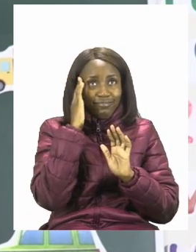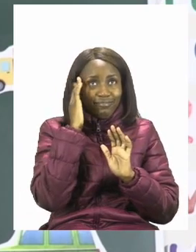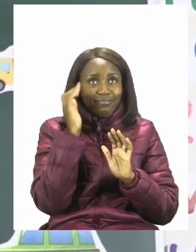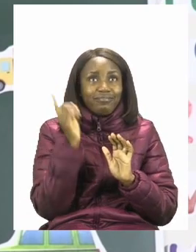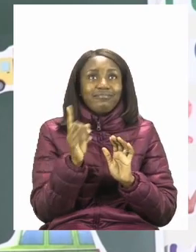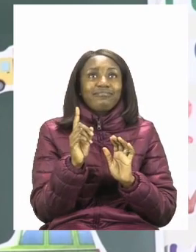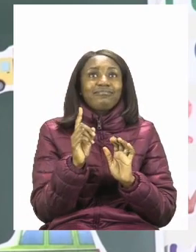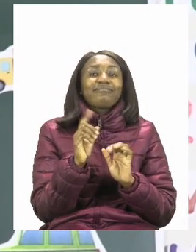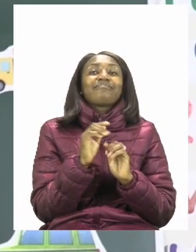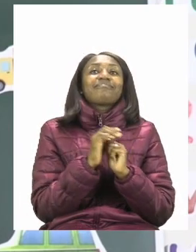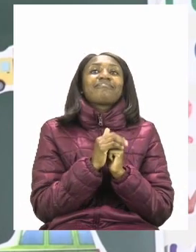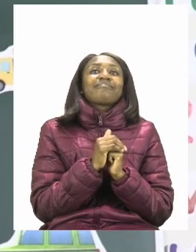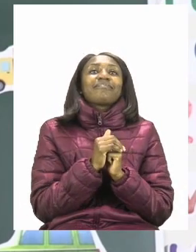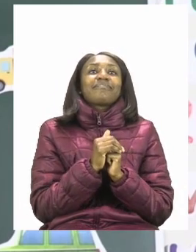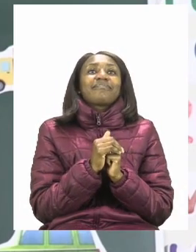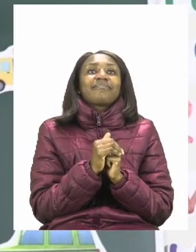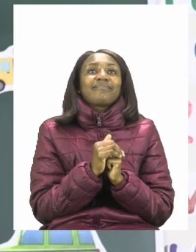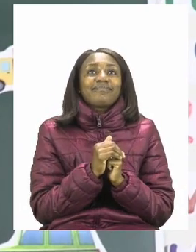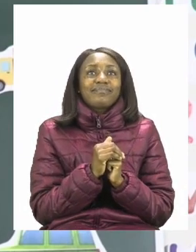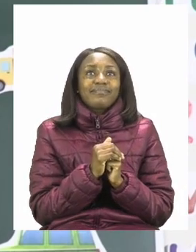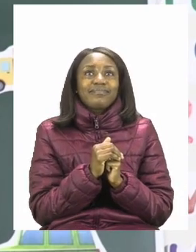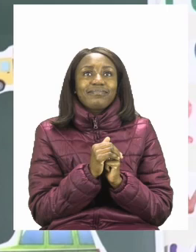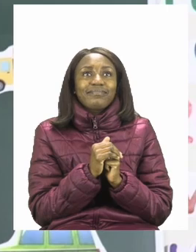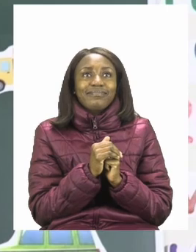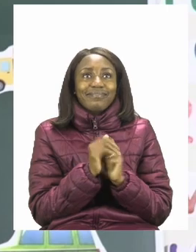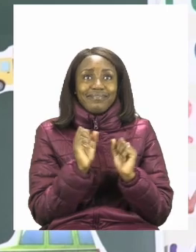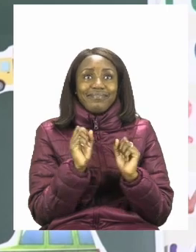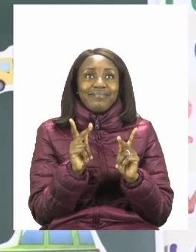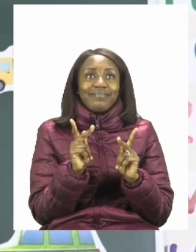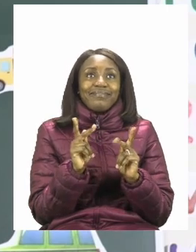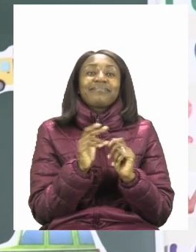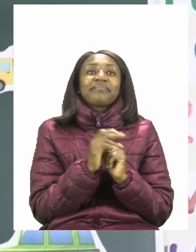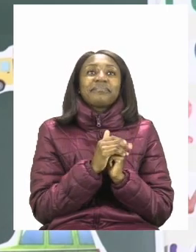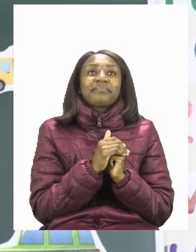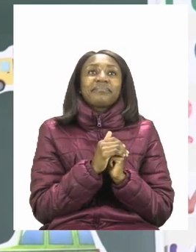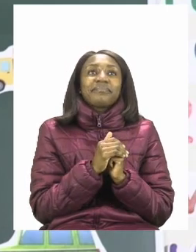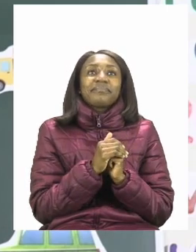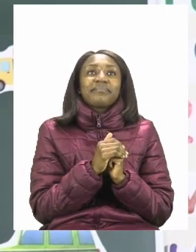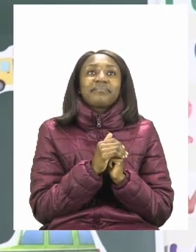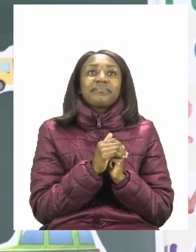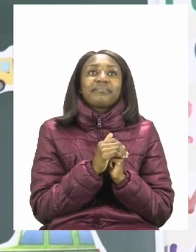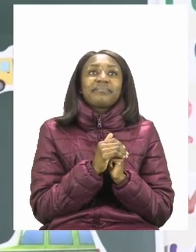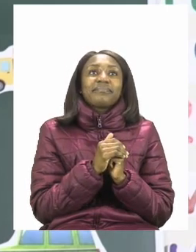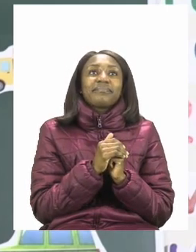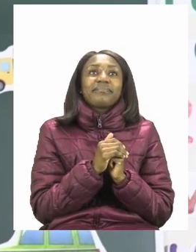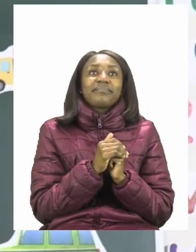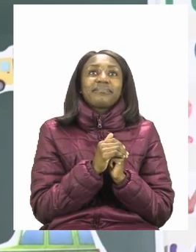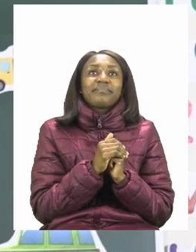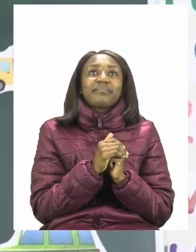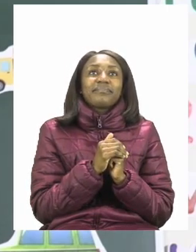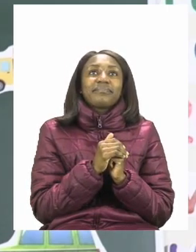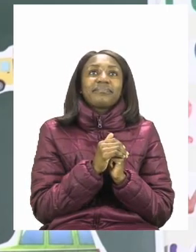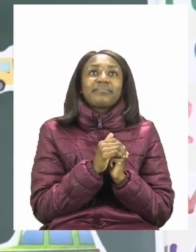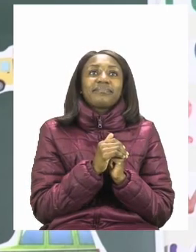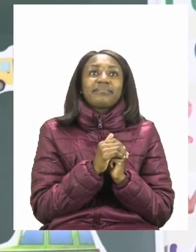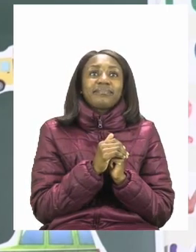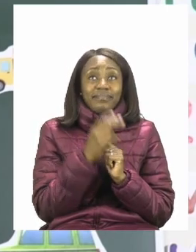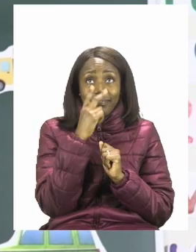to color which block. Okay, so you will see in your